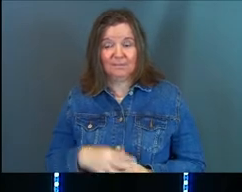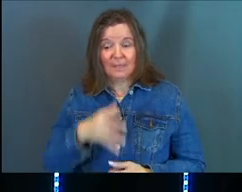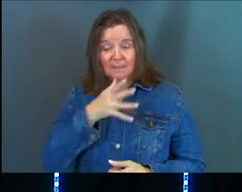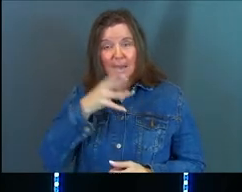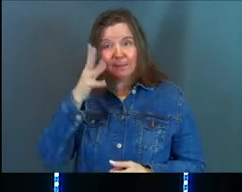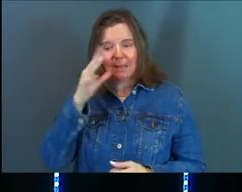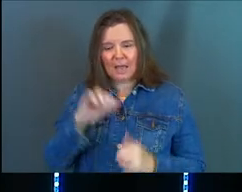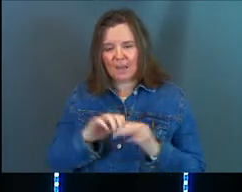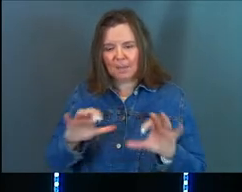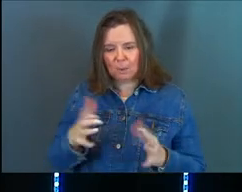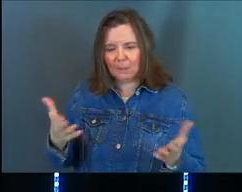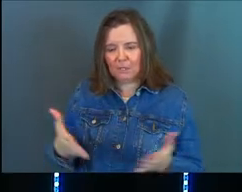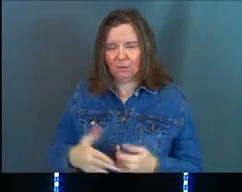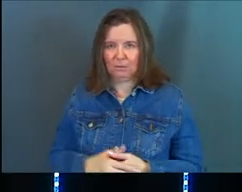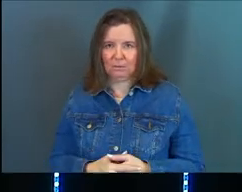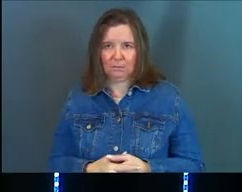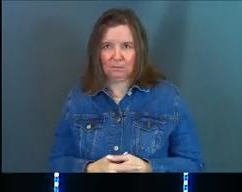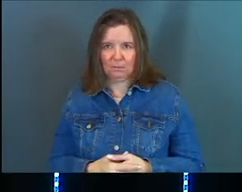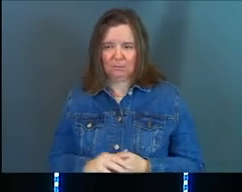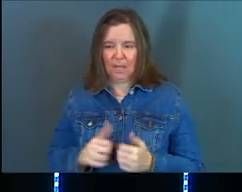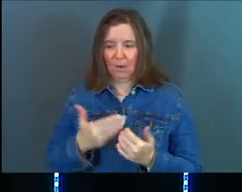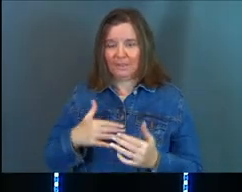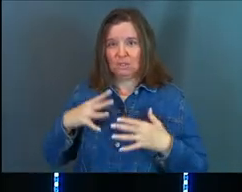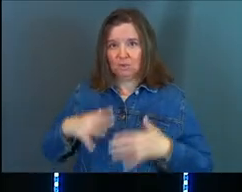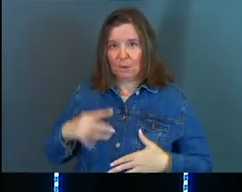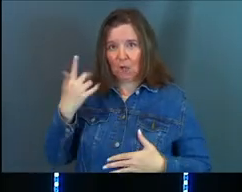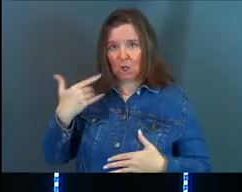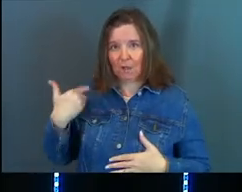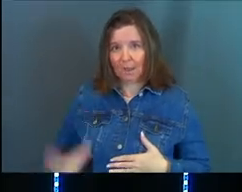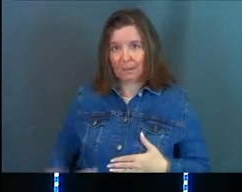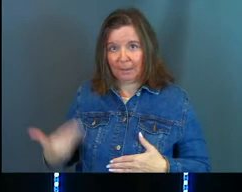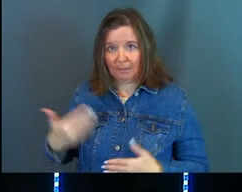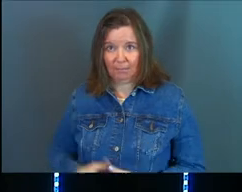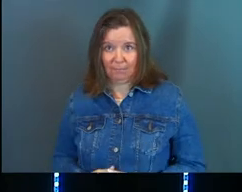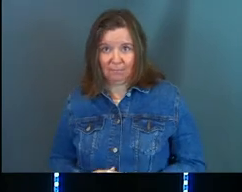Mom and dad, how am I doing here? How's this dress look on me?